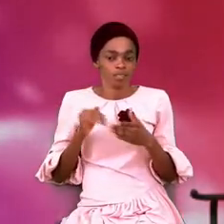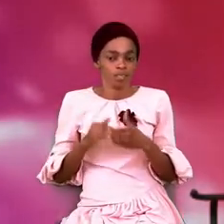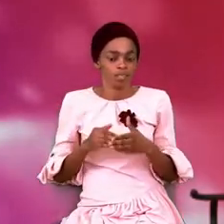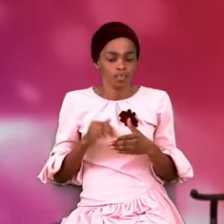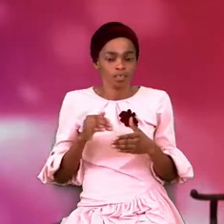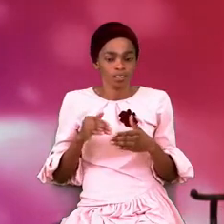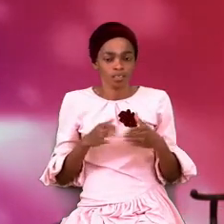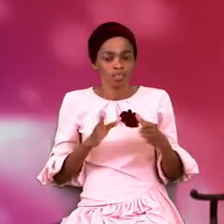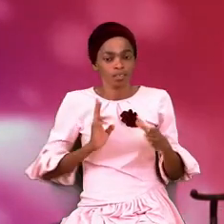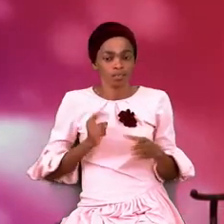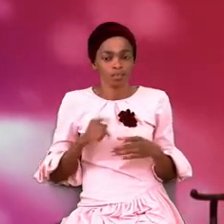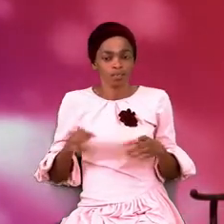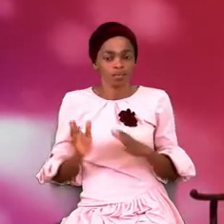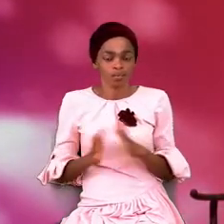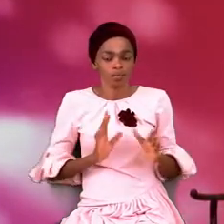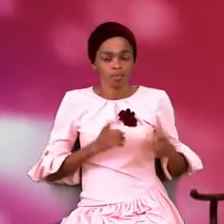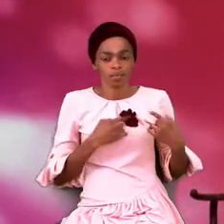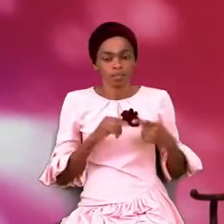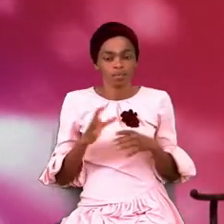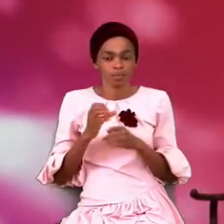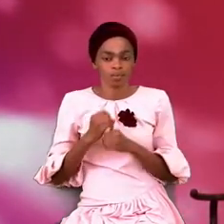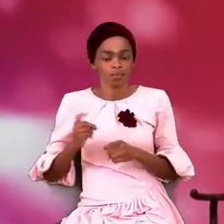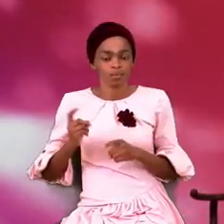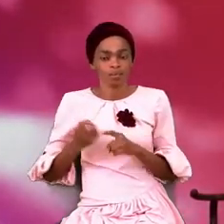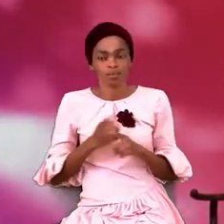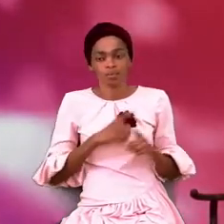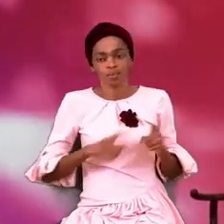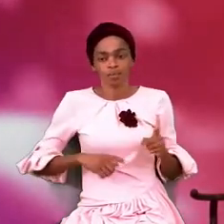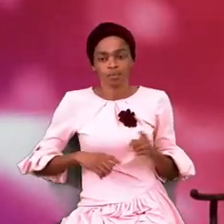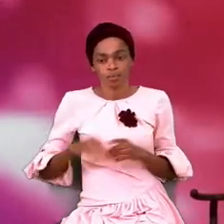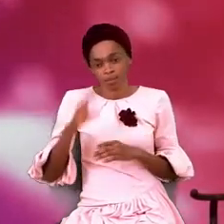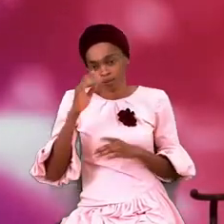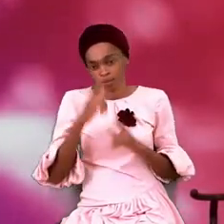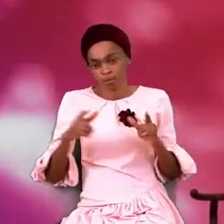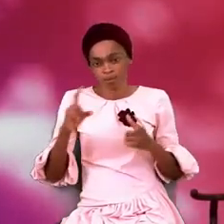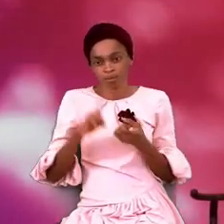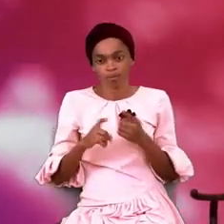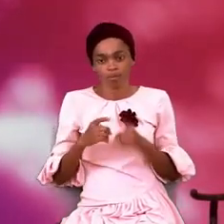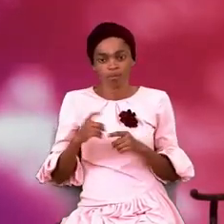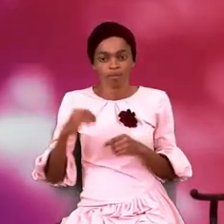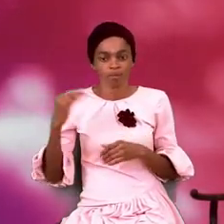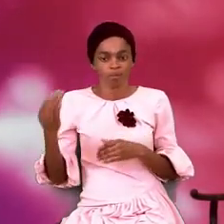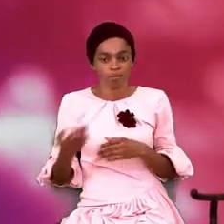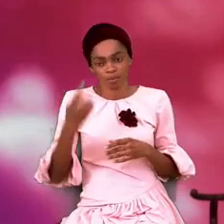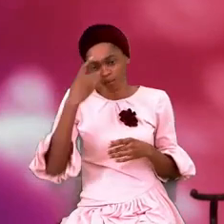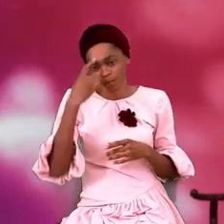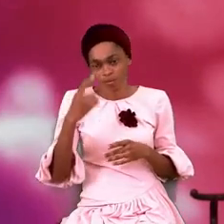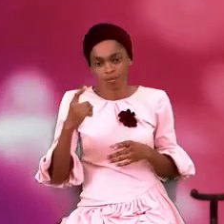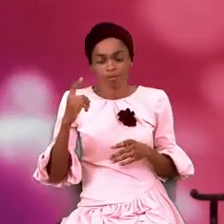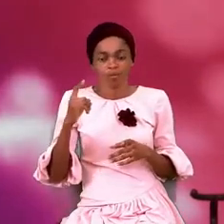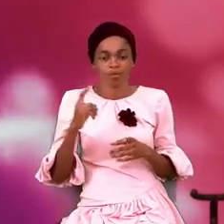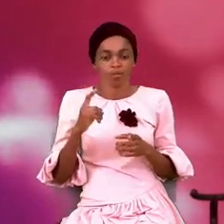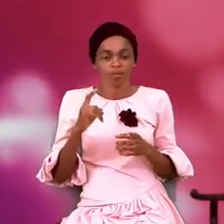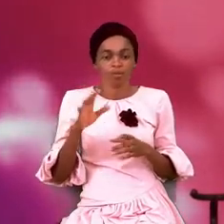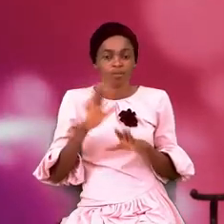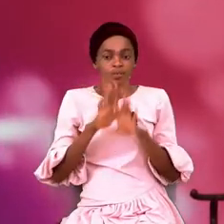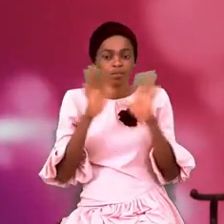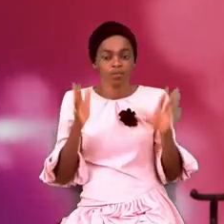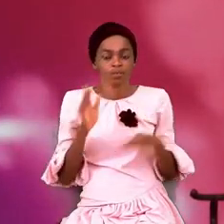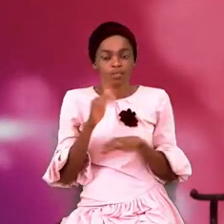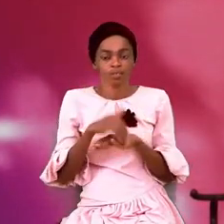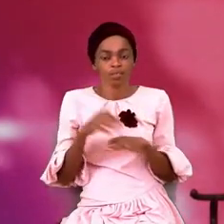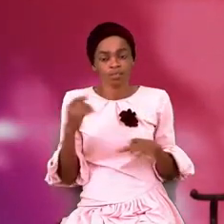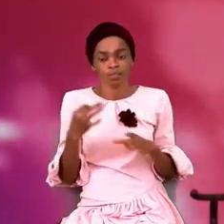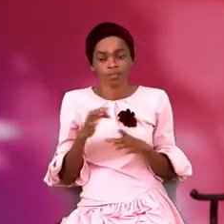our Global Crusade with Kumuyi. Thank you, Pastor Dr. W.F. Kumuyi, for this very generous